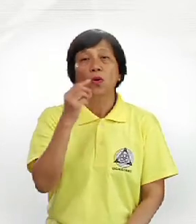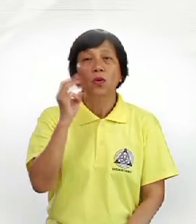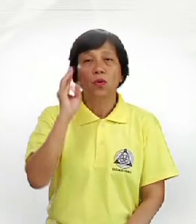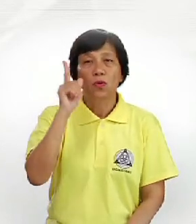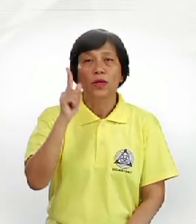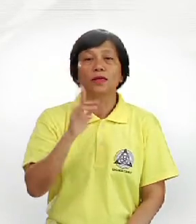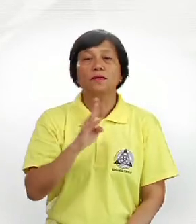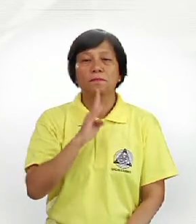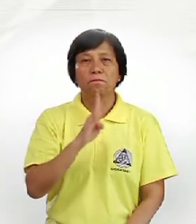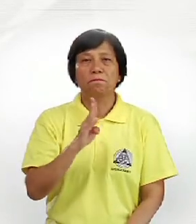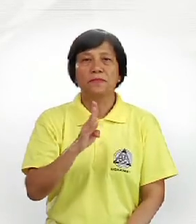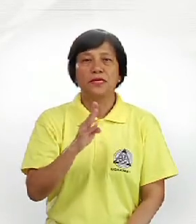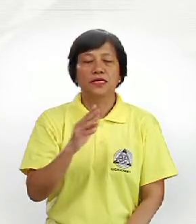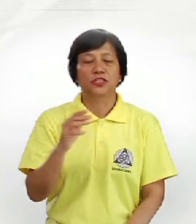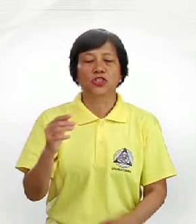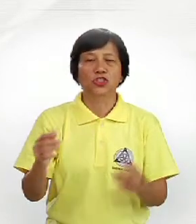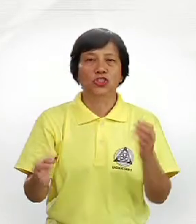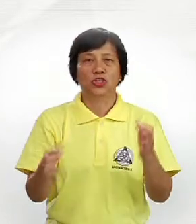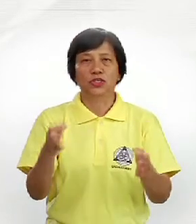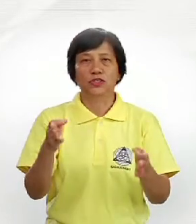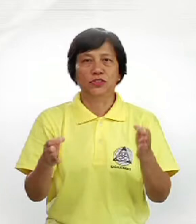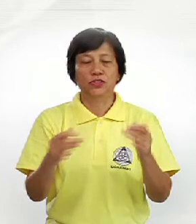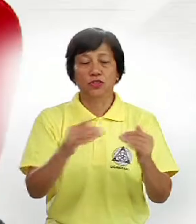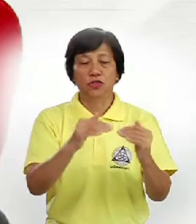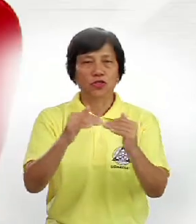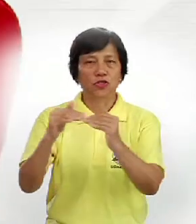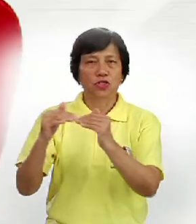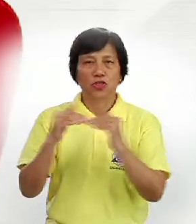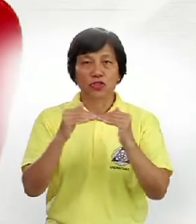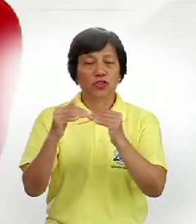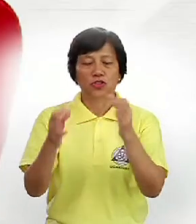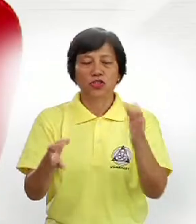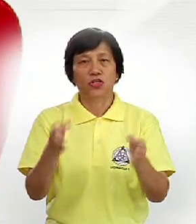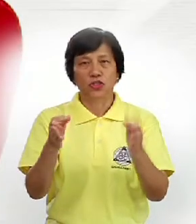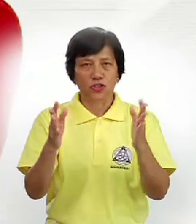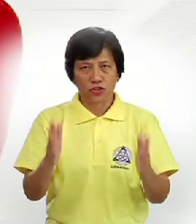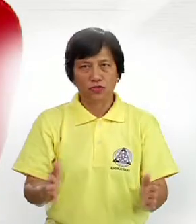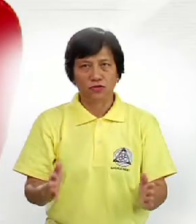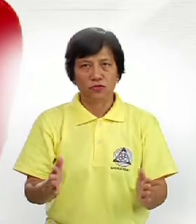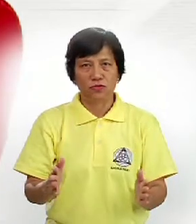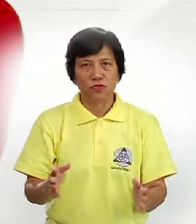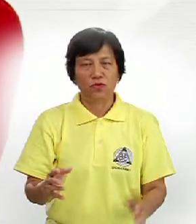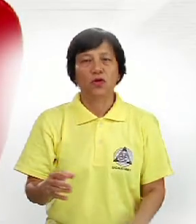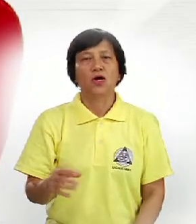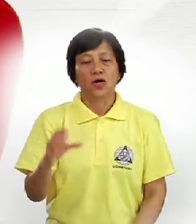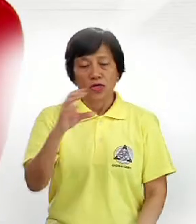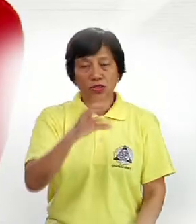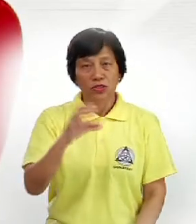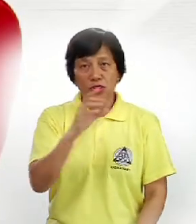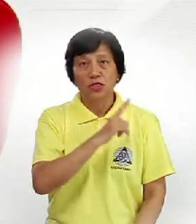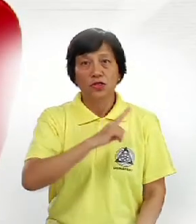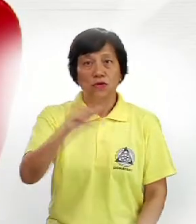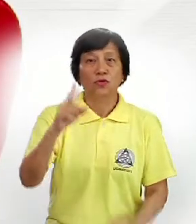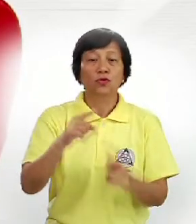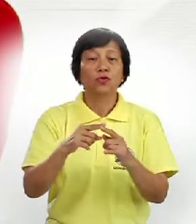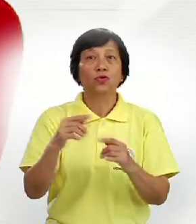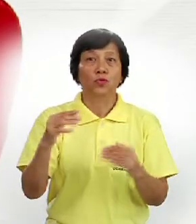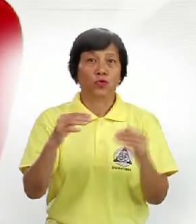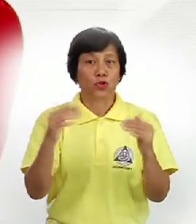who will be a just judge. Wow! Seeking the Lord to judge